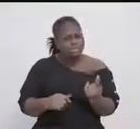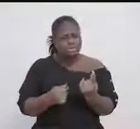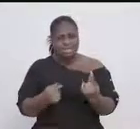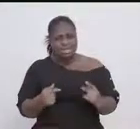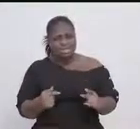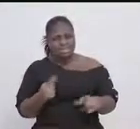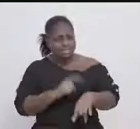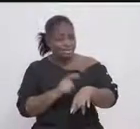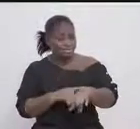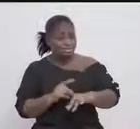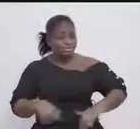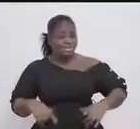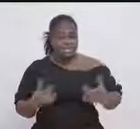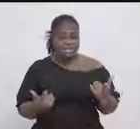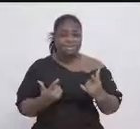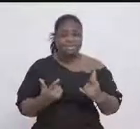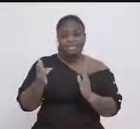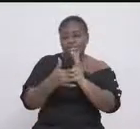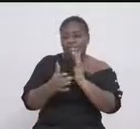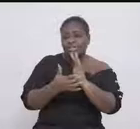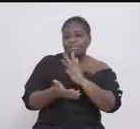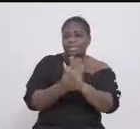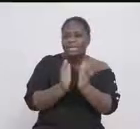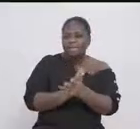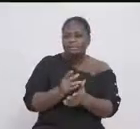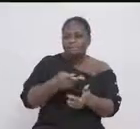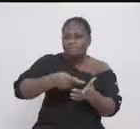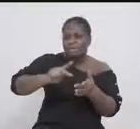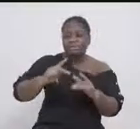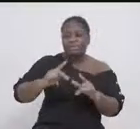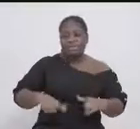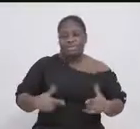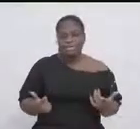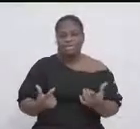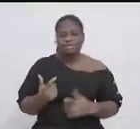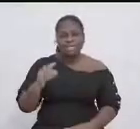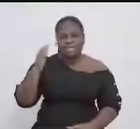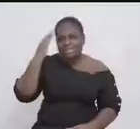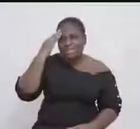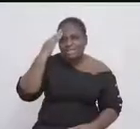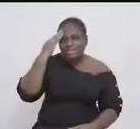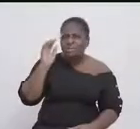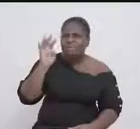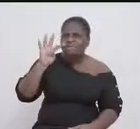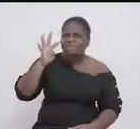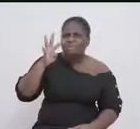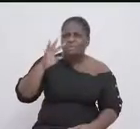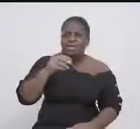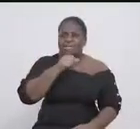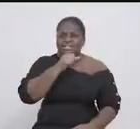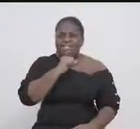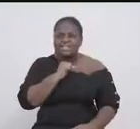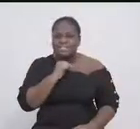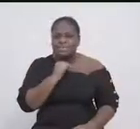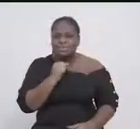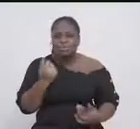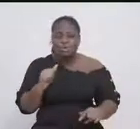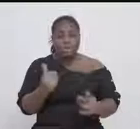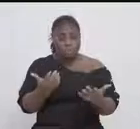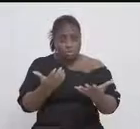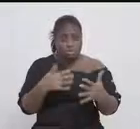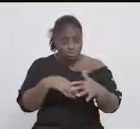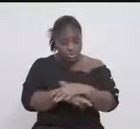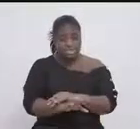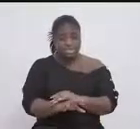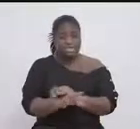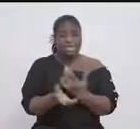mainstay? So I had the interest very early. I think I was 12 years old when I wanted to go into technology. But I